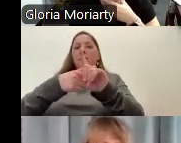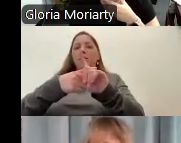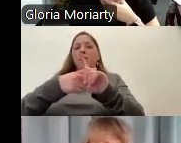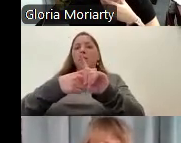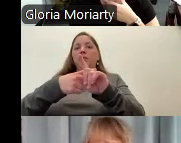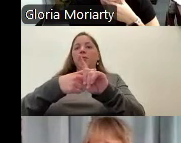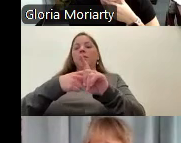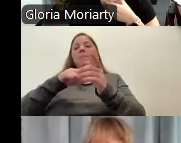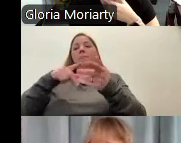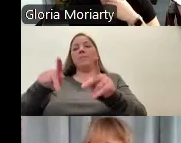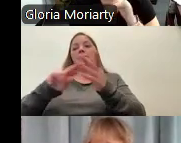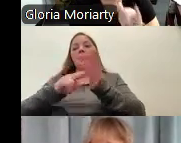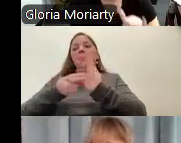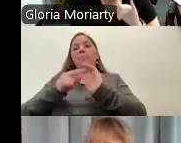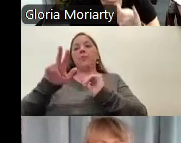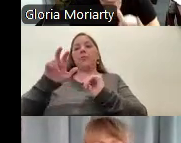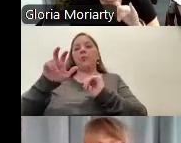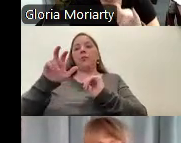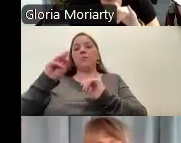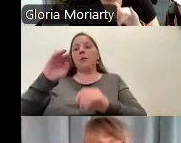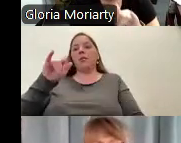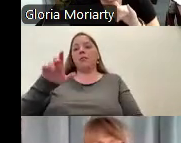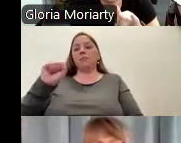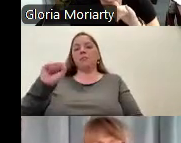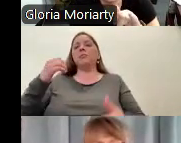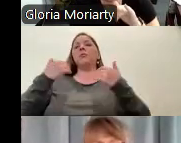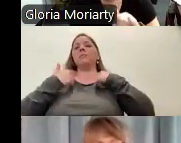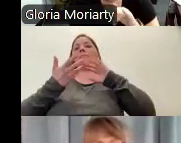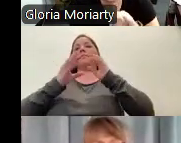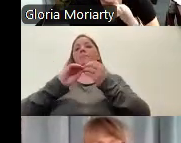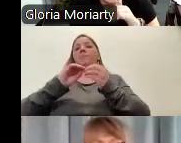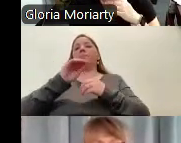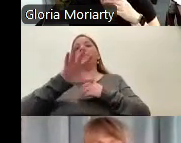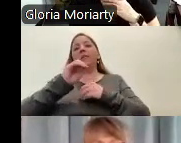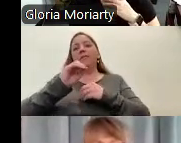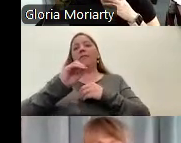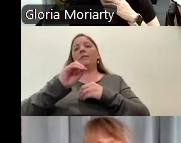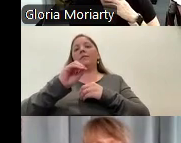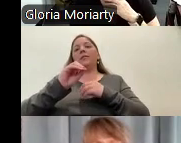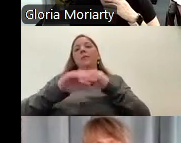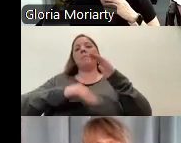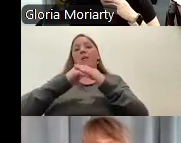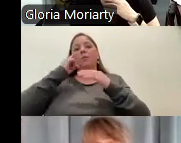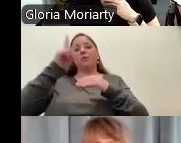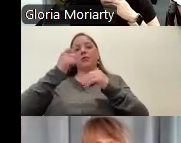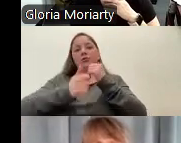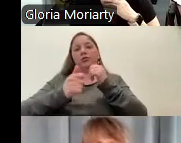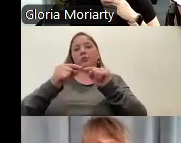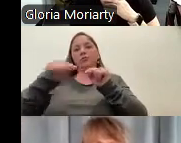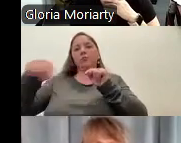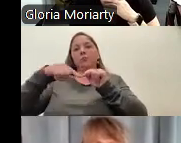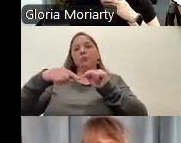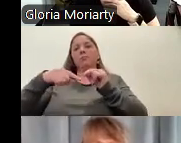miles. And there is a 50-mile max each way. So for LA